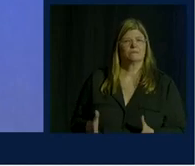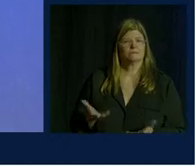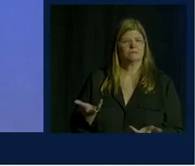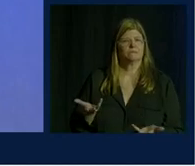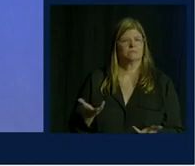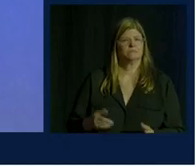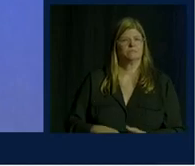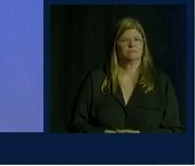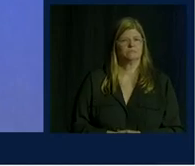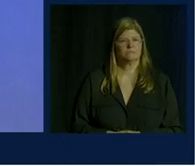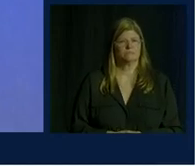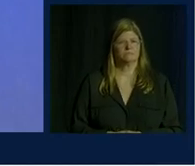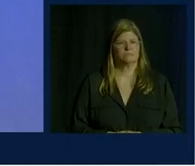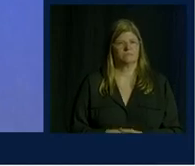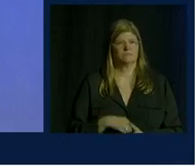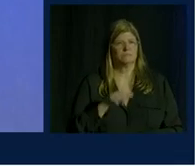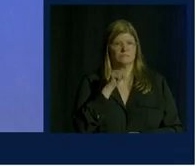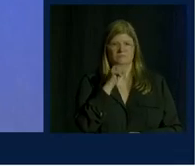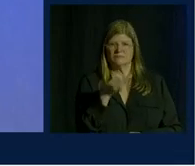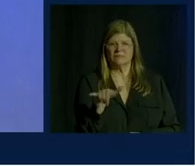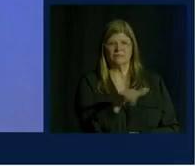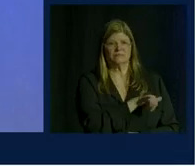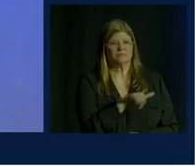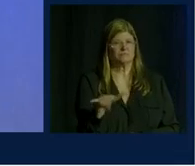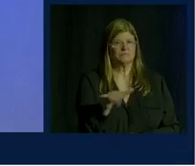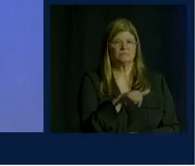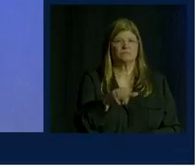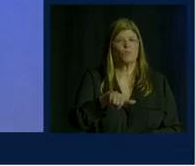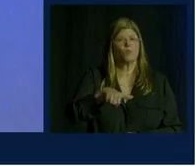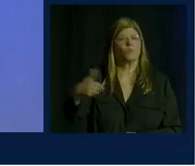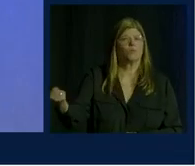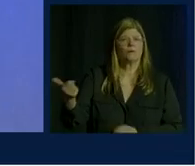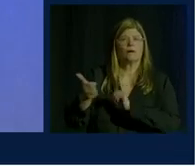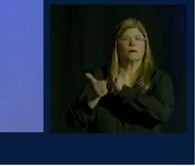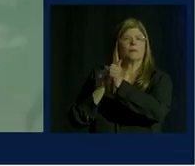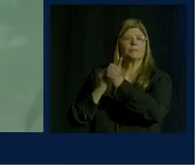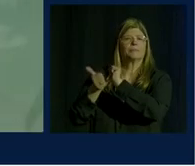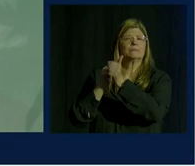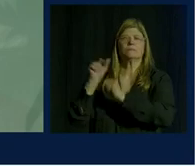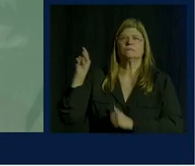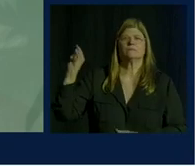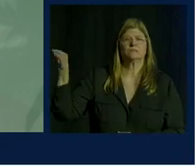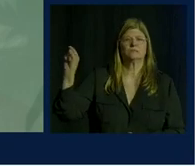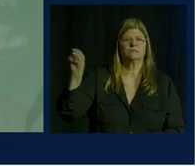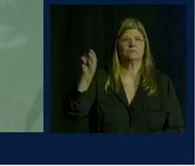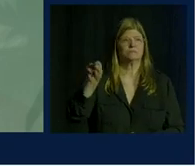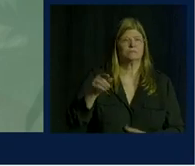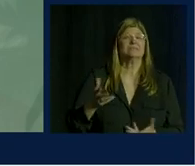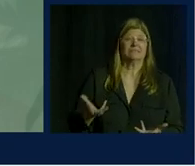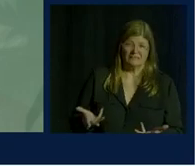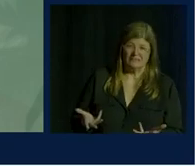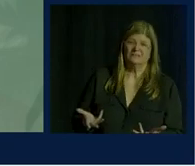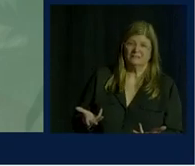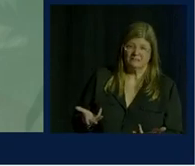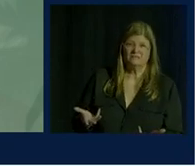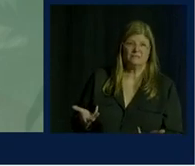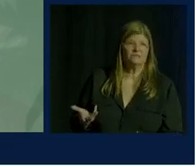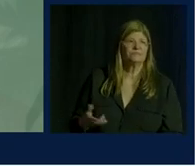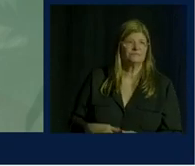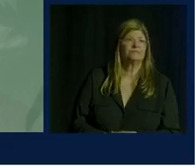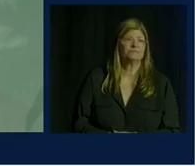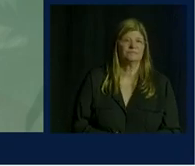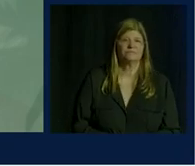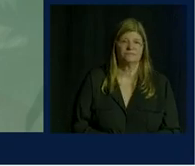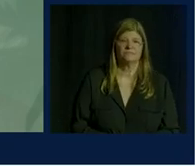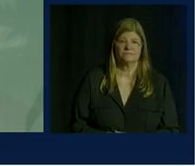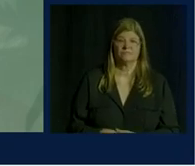to your other competitors, your national competitors out there? Absolutely. So unlike some of the